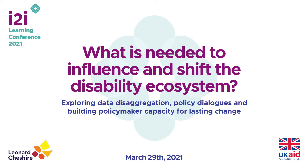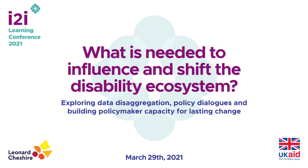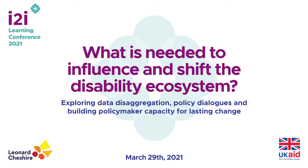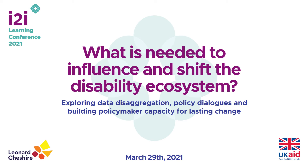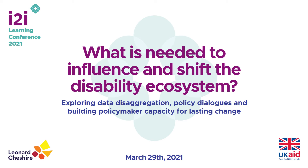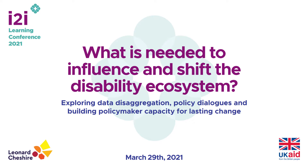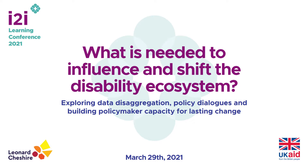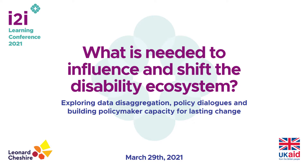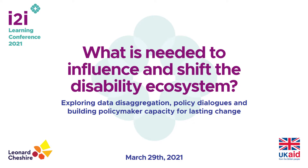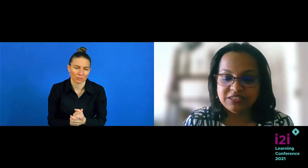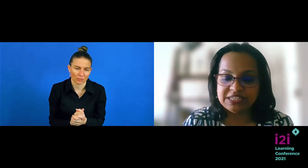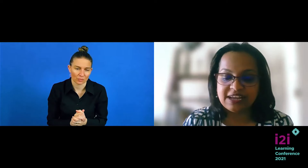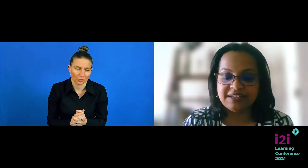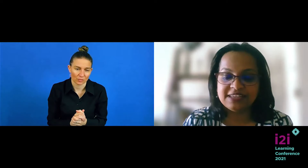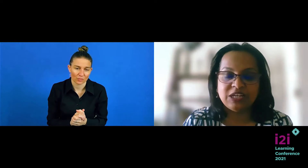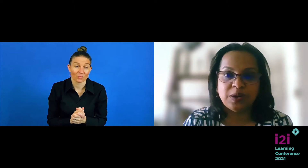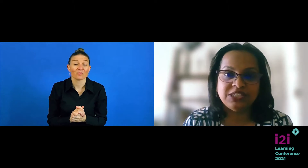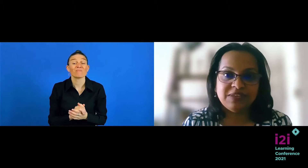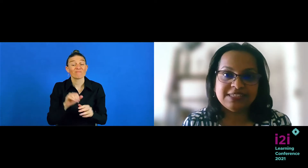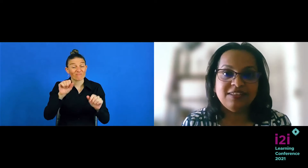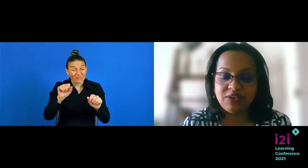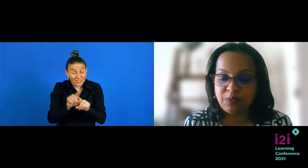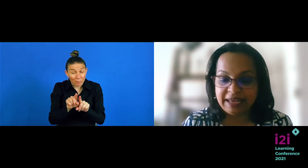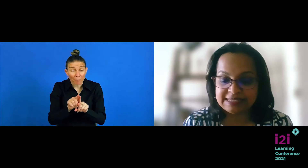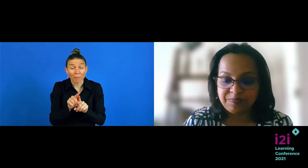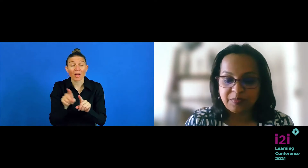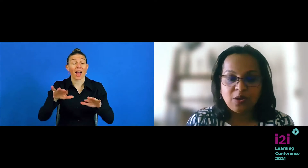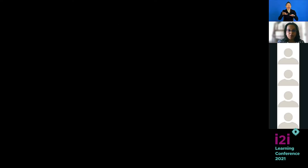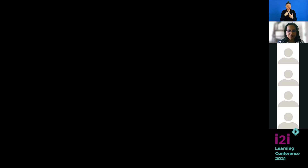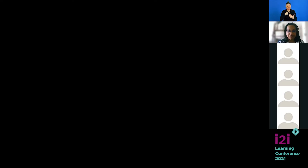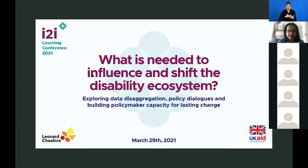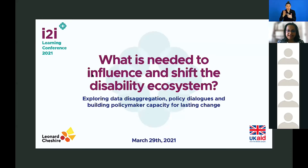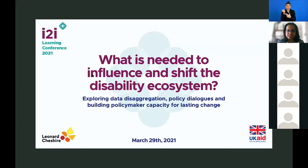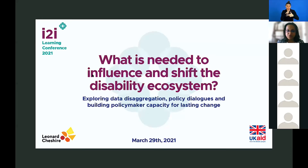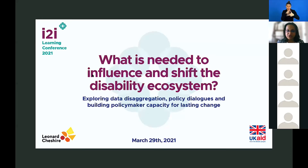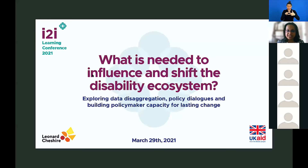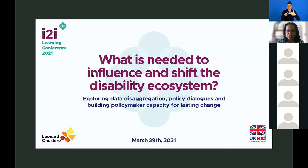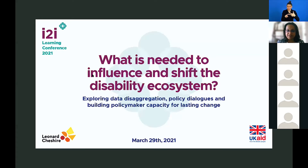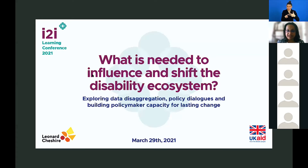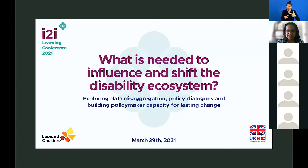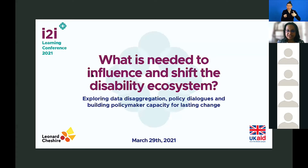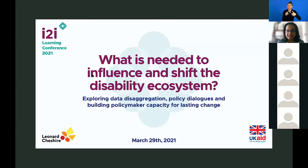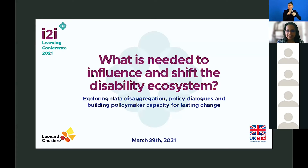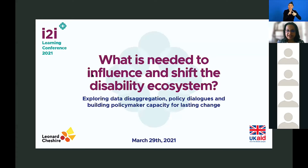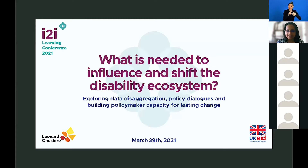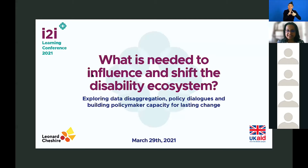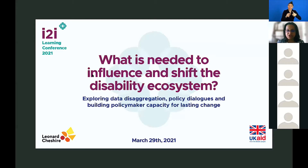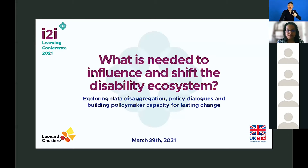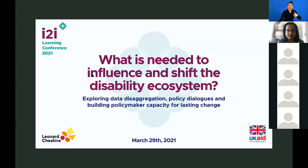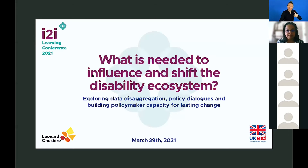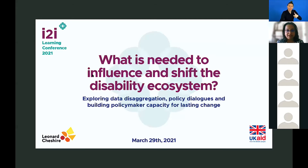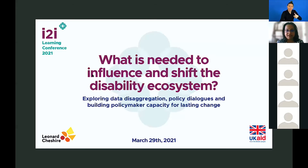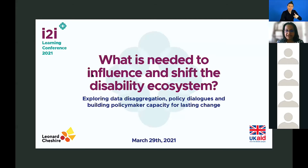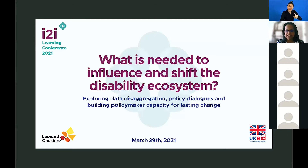So the innovation to inclusion interventions are designed to achieve this in three ways. One is focusing on the collection and analysis